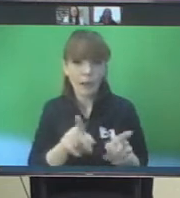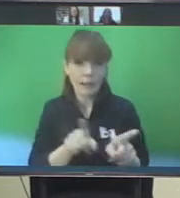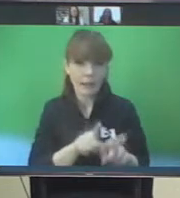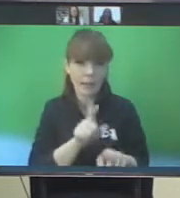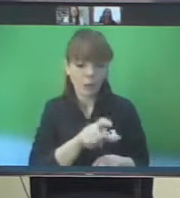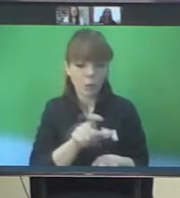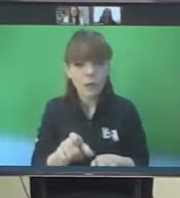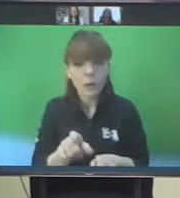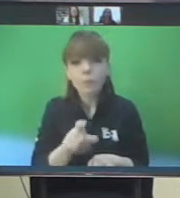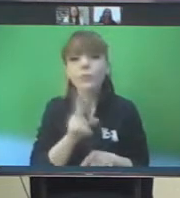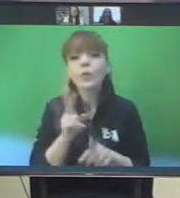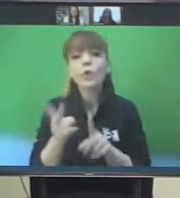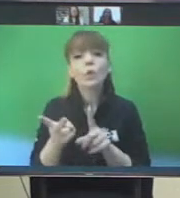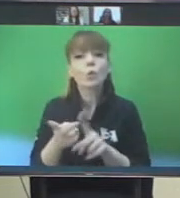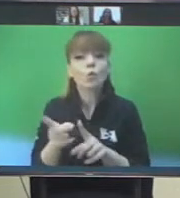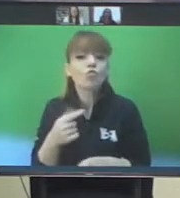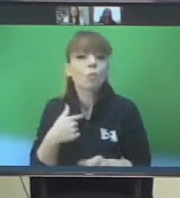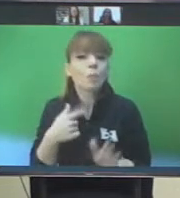income job.